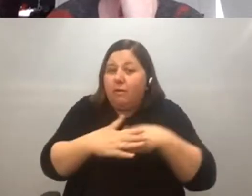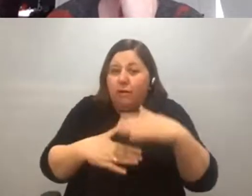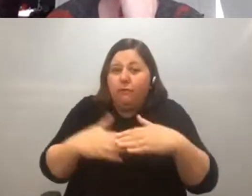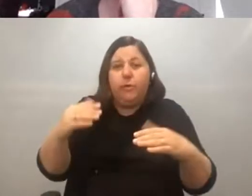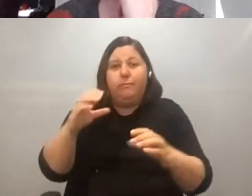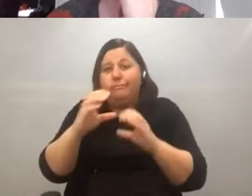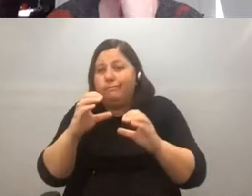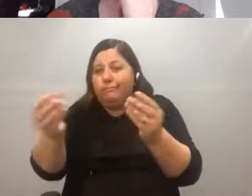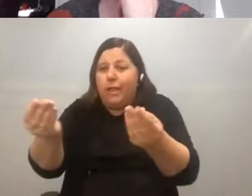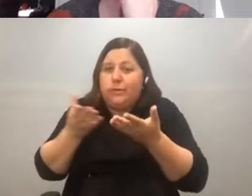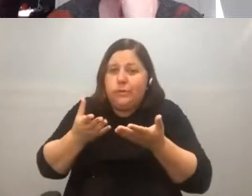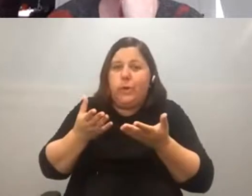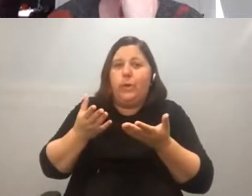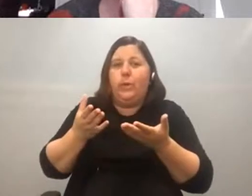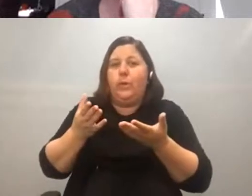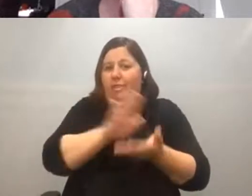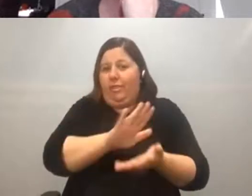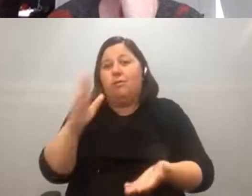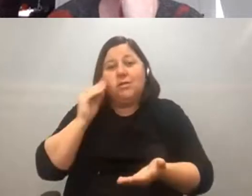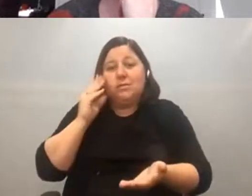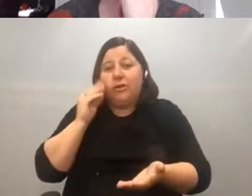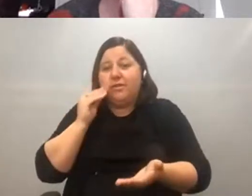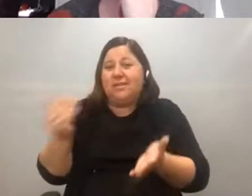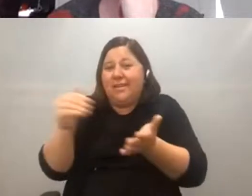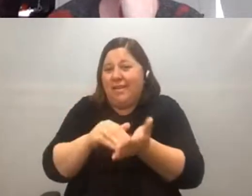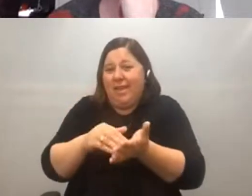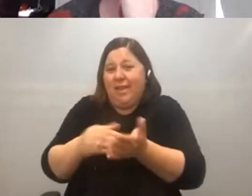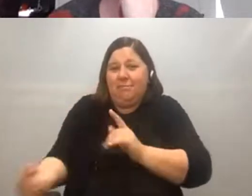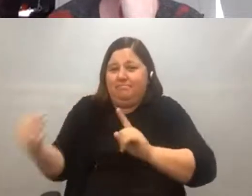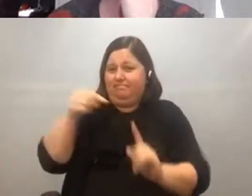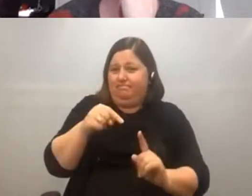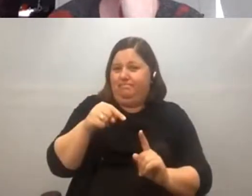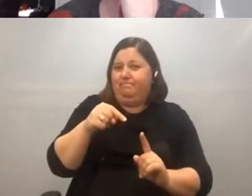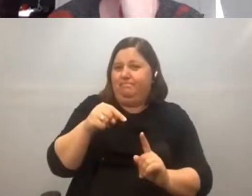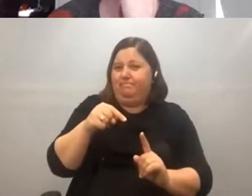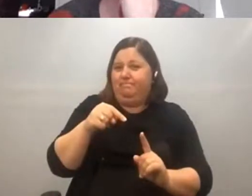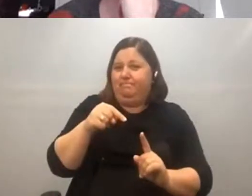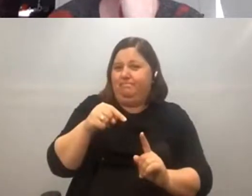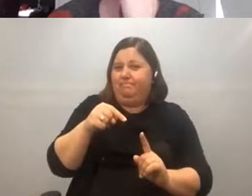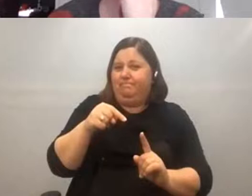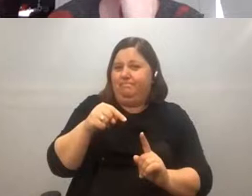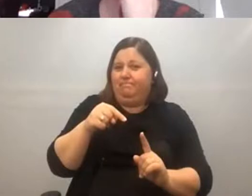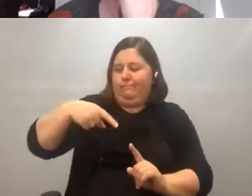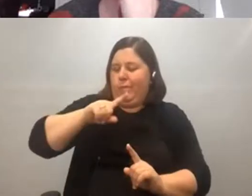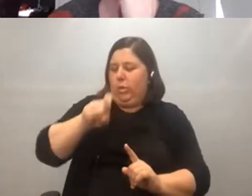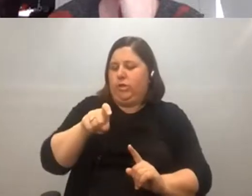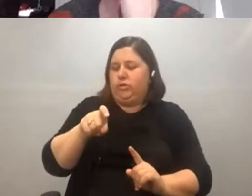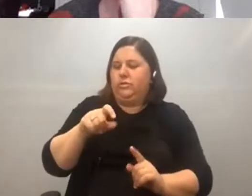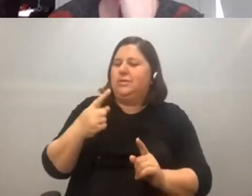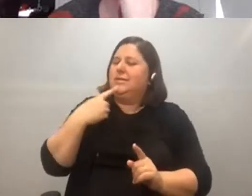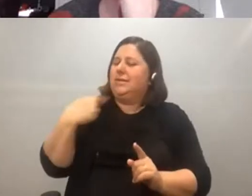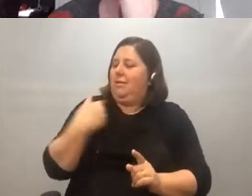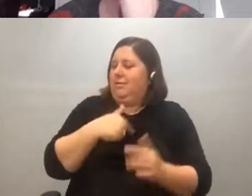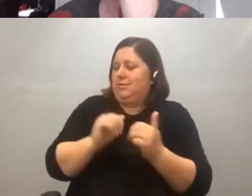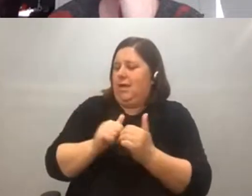know how that that experience and again i think goes back to the one of the prompts which tell us how your work